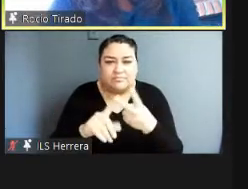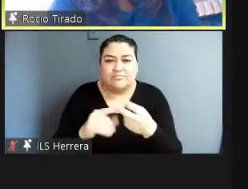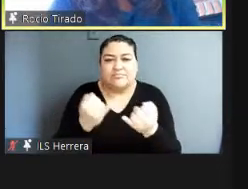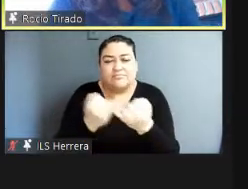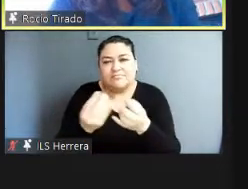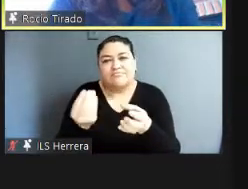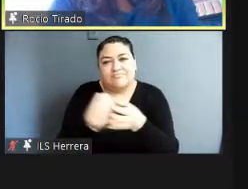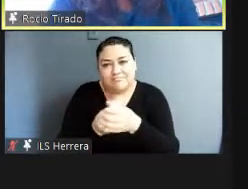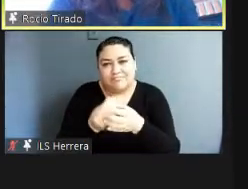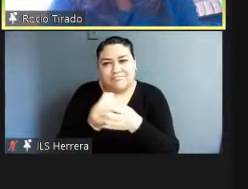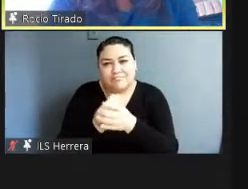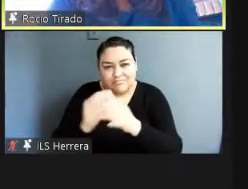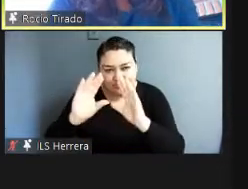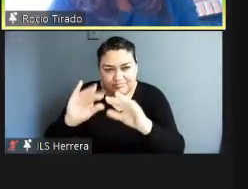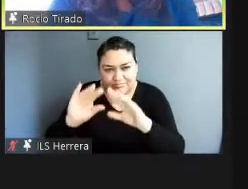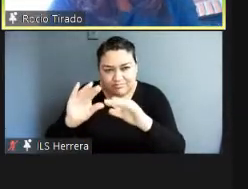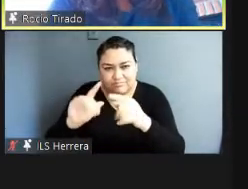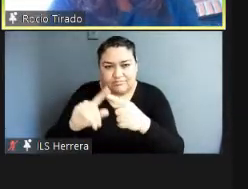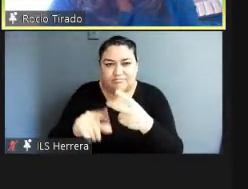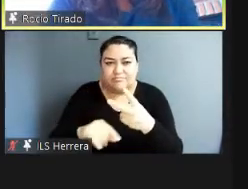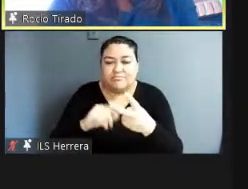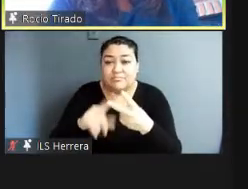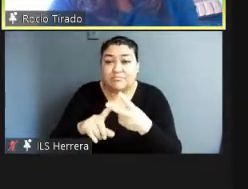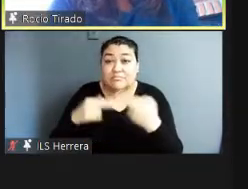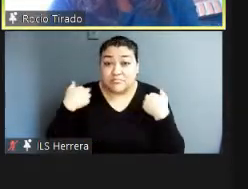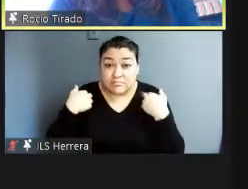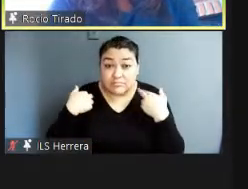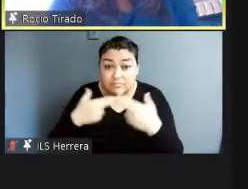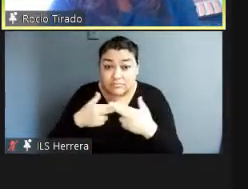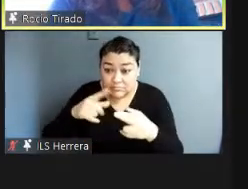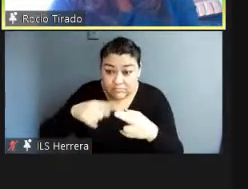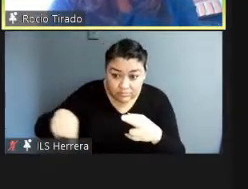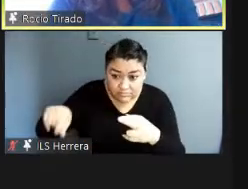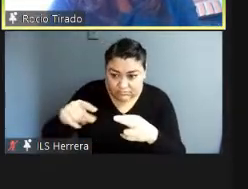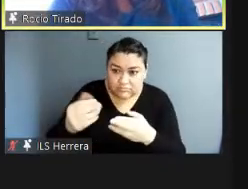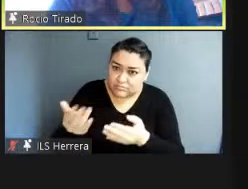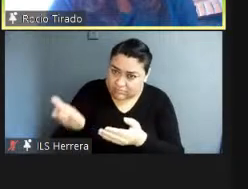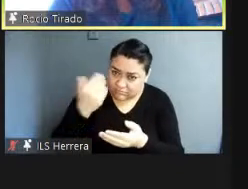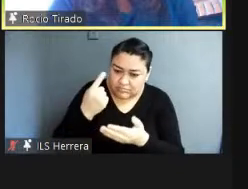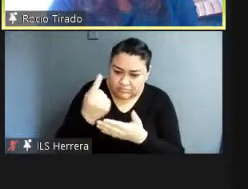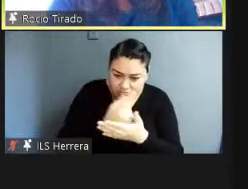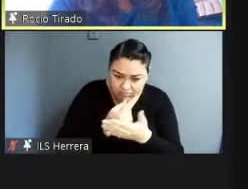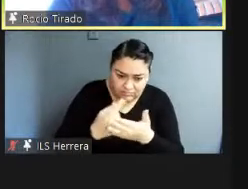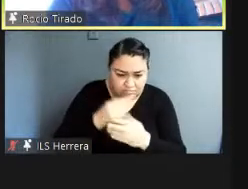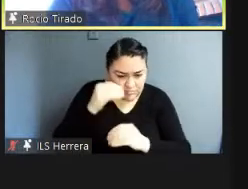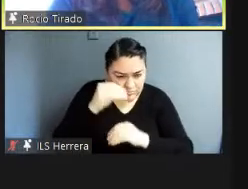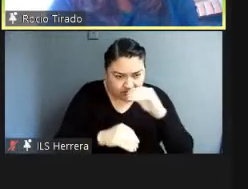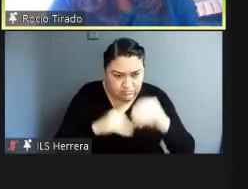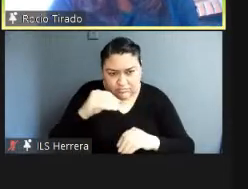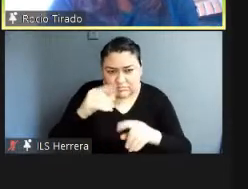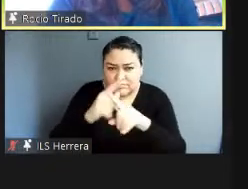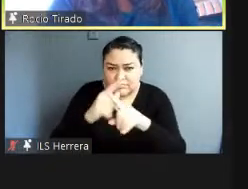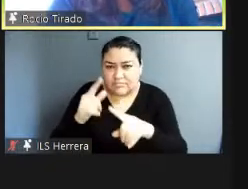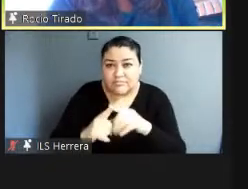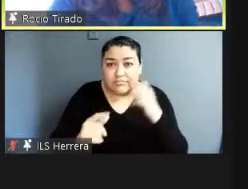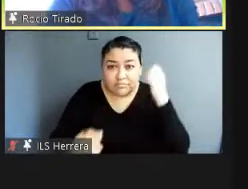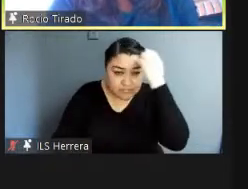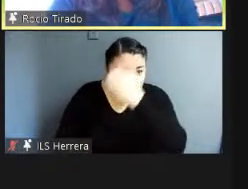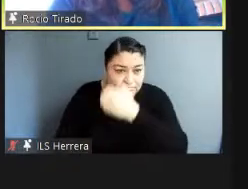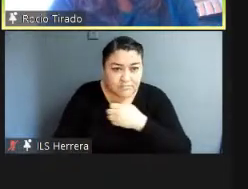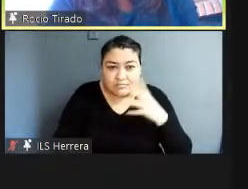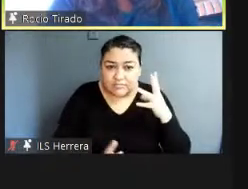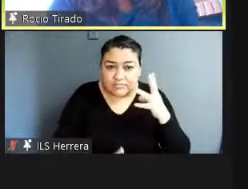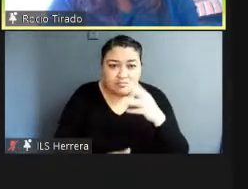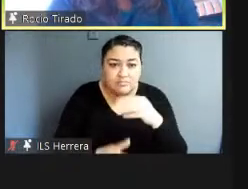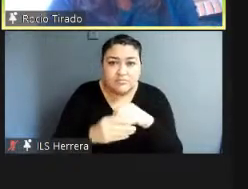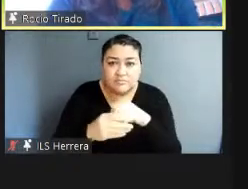challenge? Well, courses to teachers for competency-based assessment to favor their participation, design, implementation,